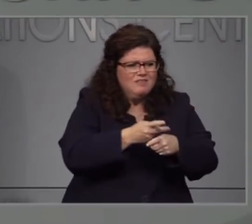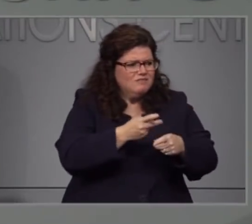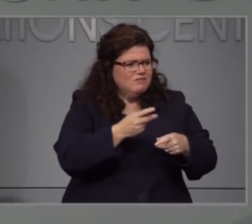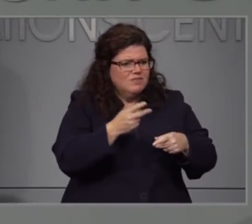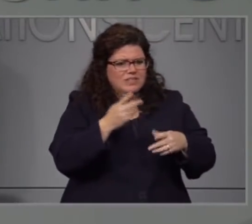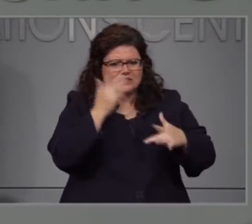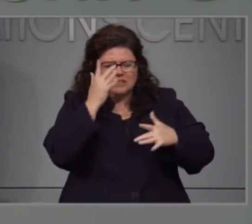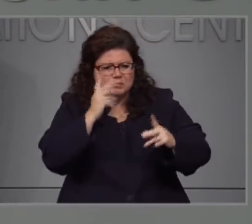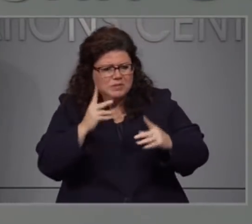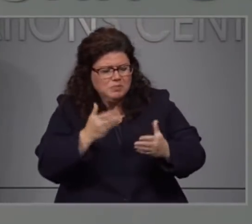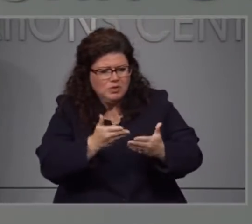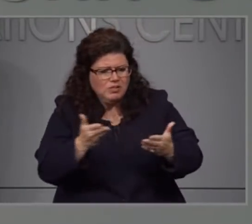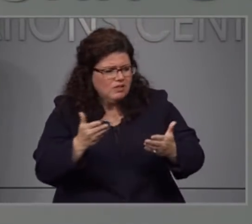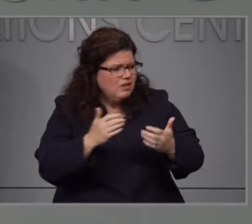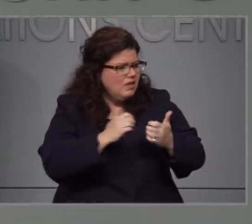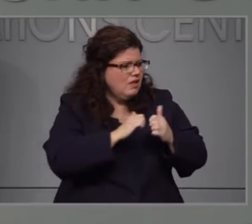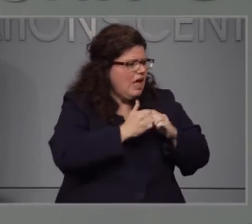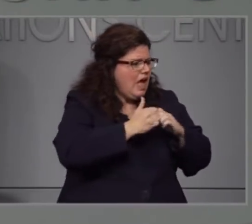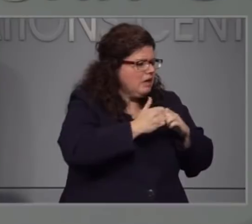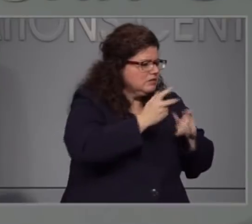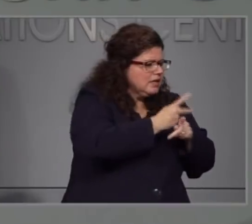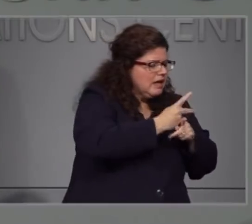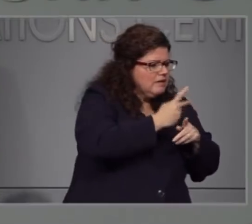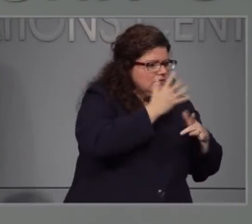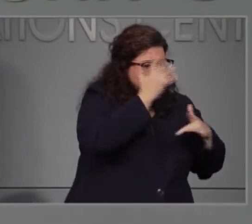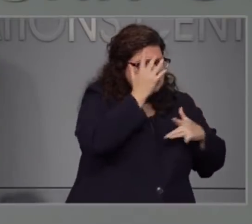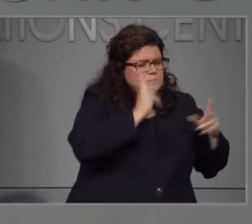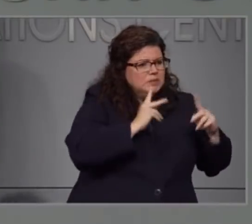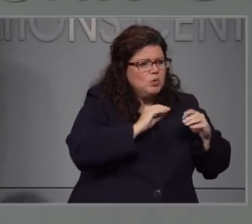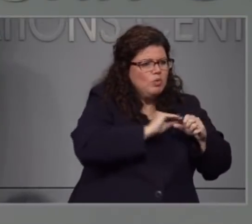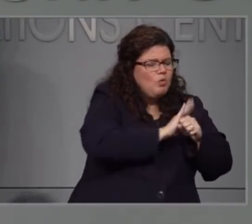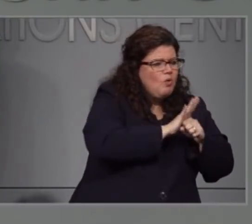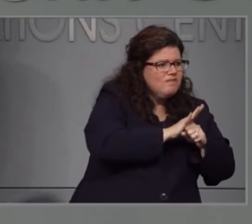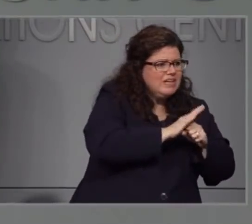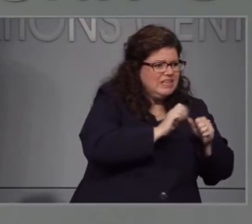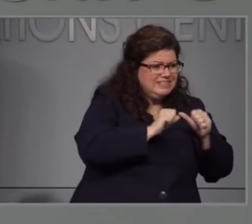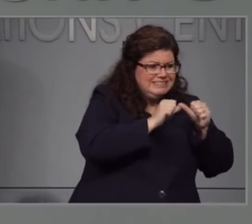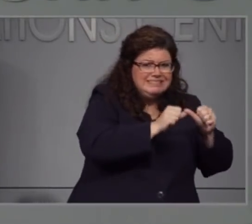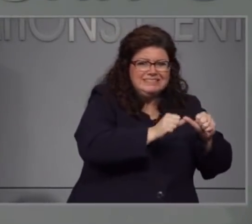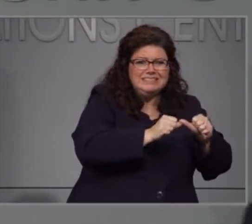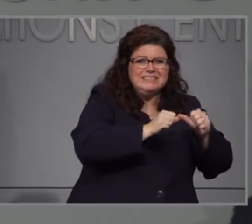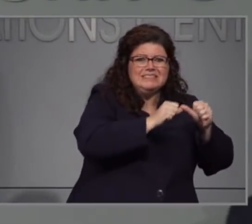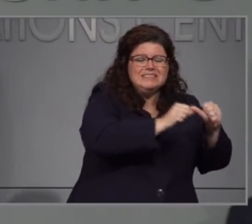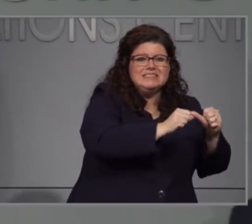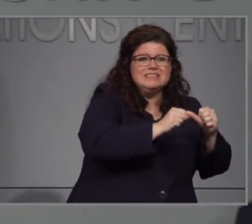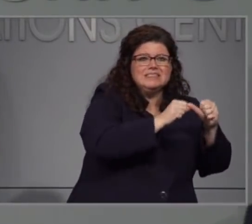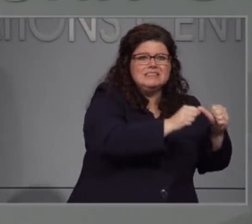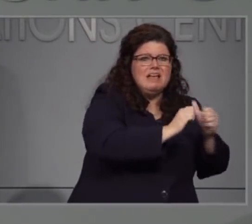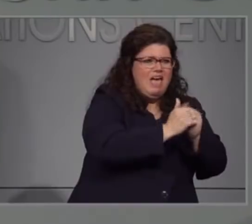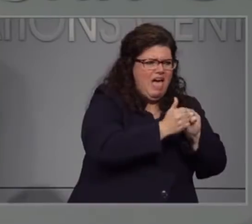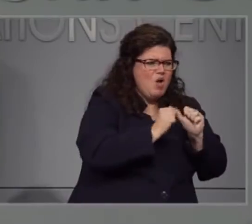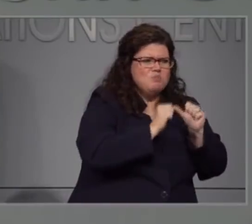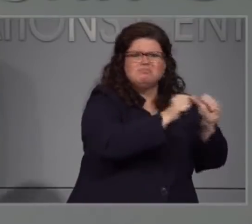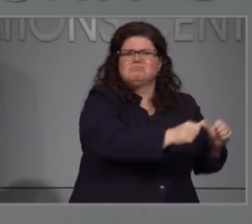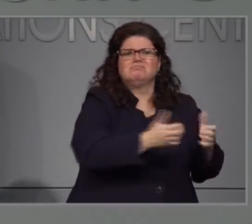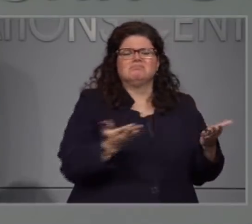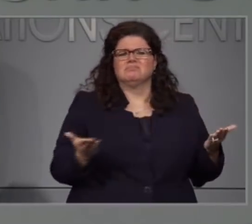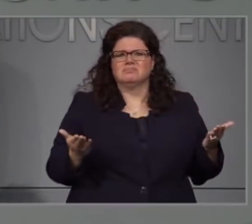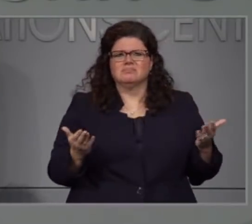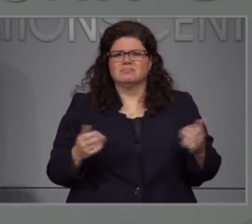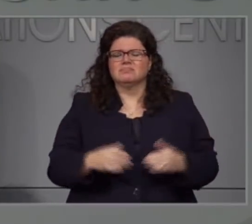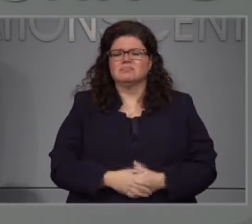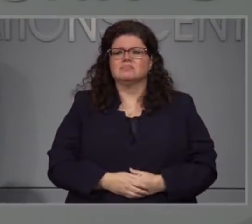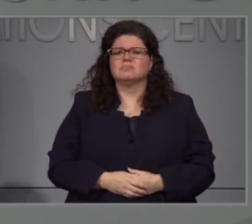patients for weeks and months to come. We strongly encourage our citizens to